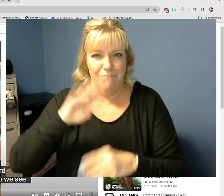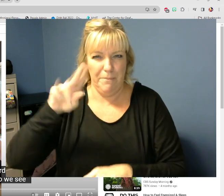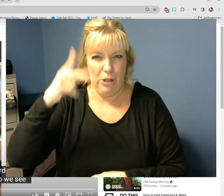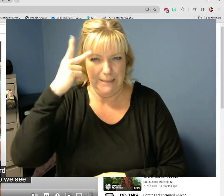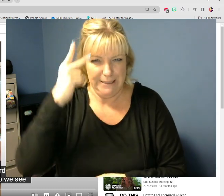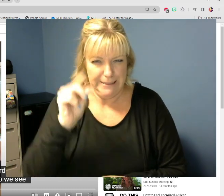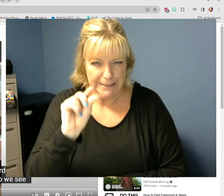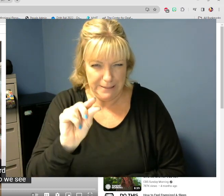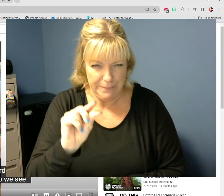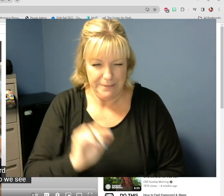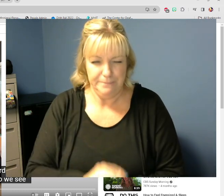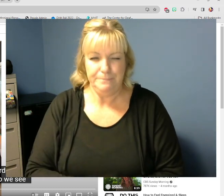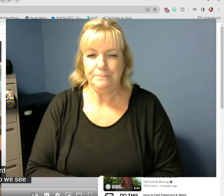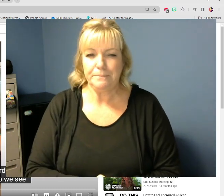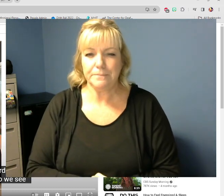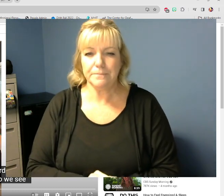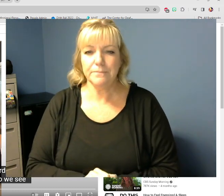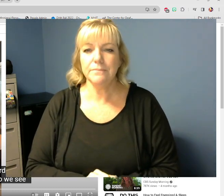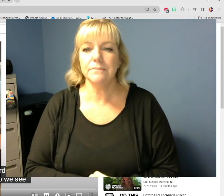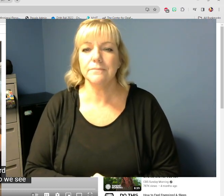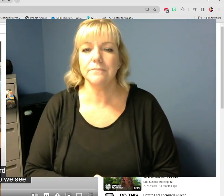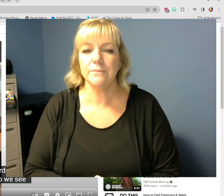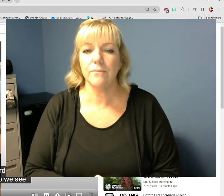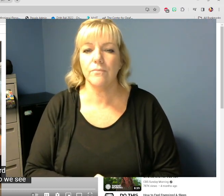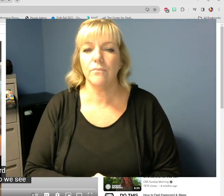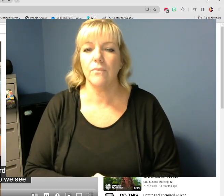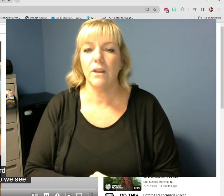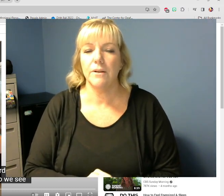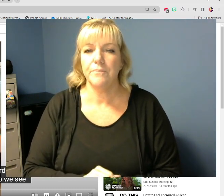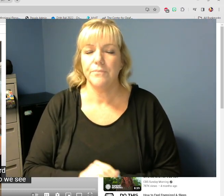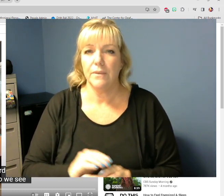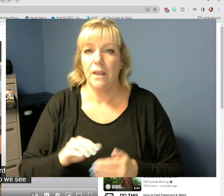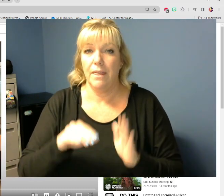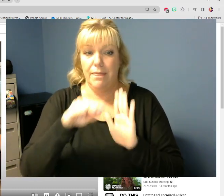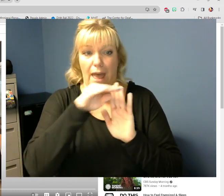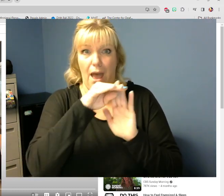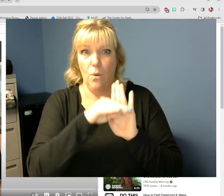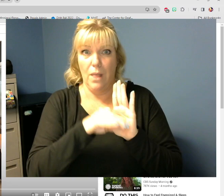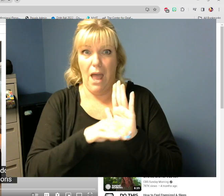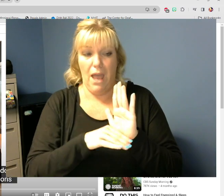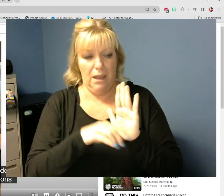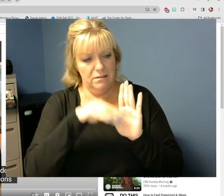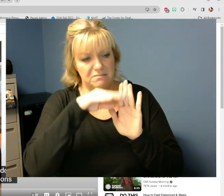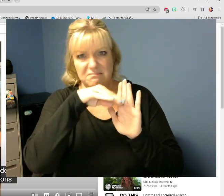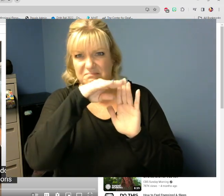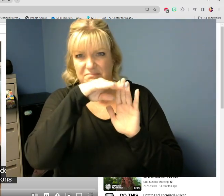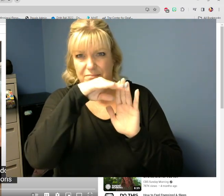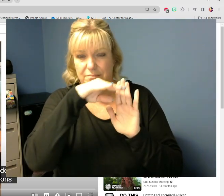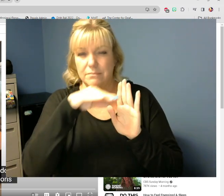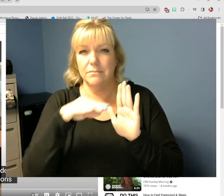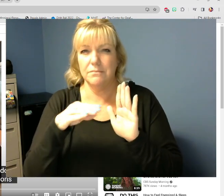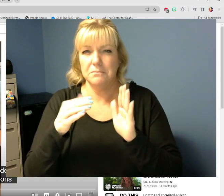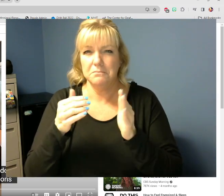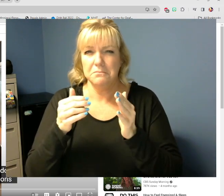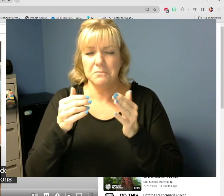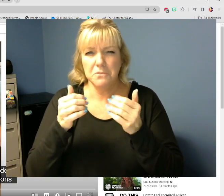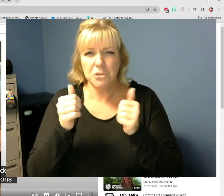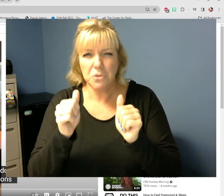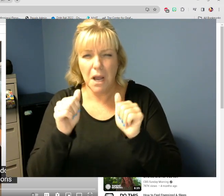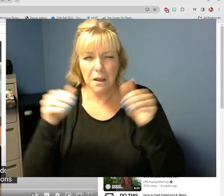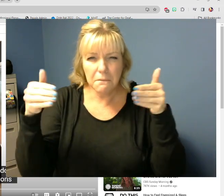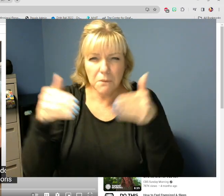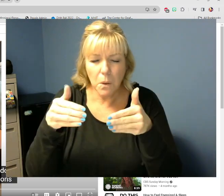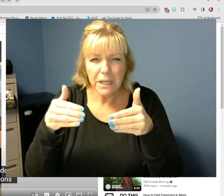first part of the outline uses the words like the revolutionary rhetoric. So where do we see those ideas